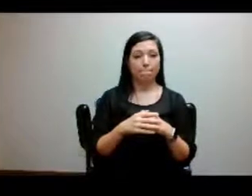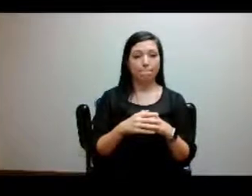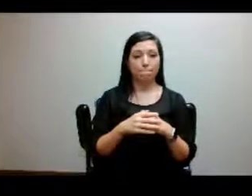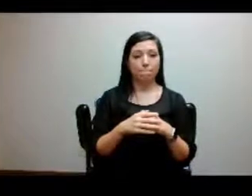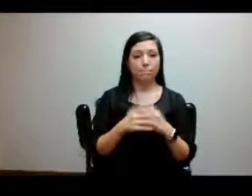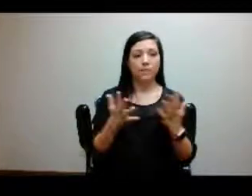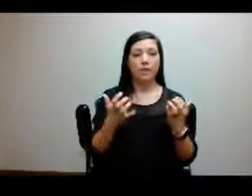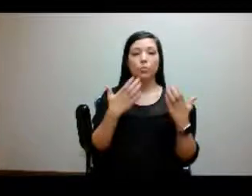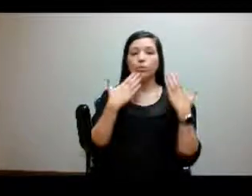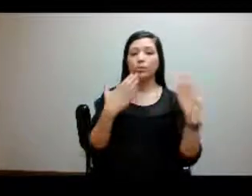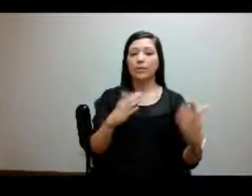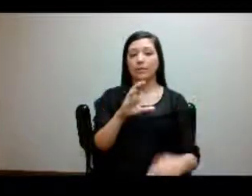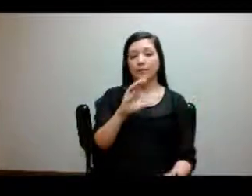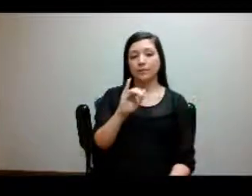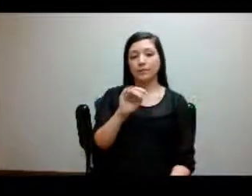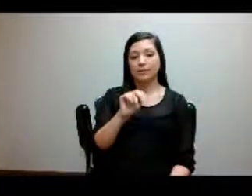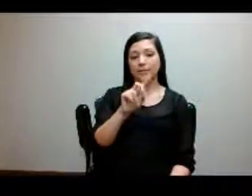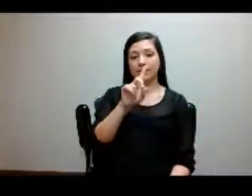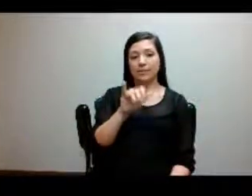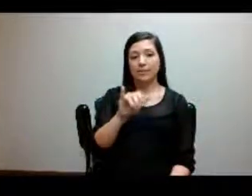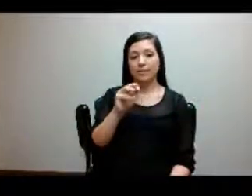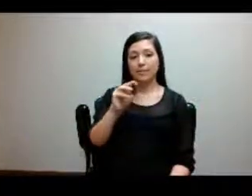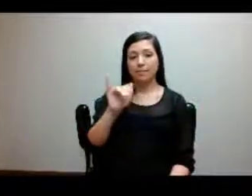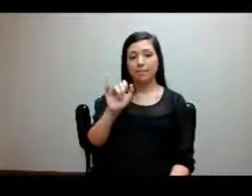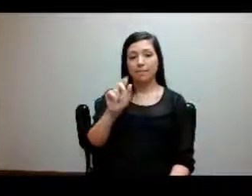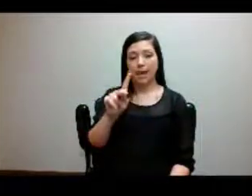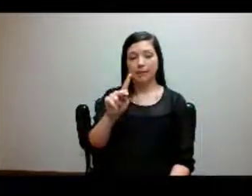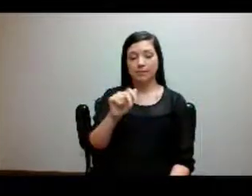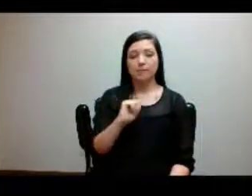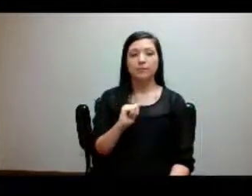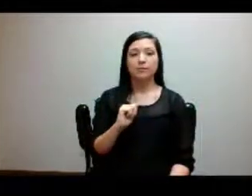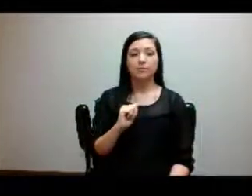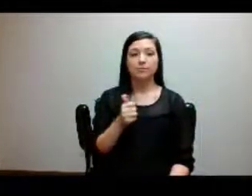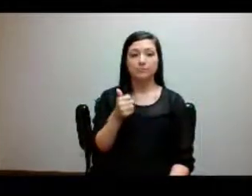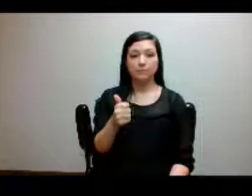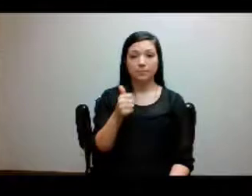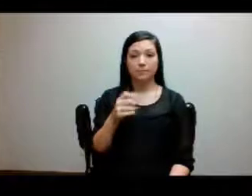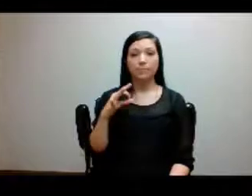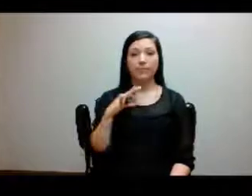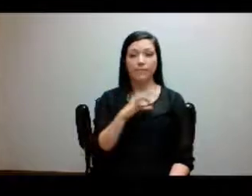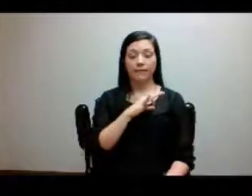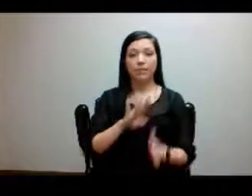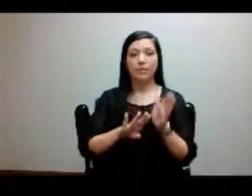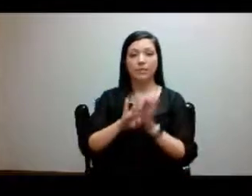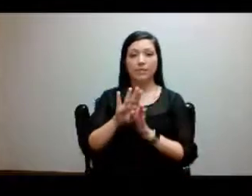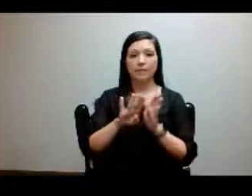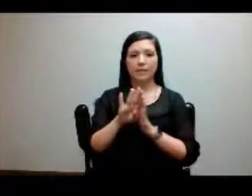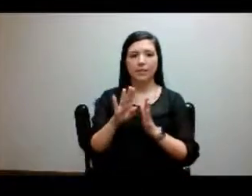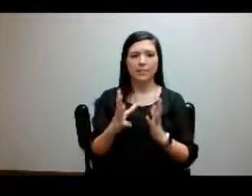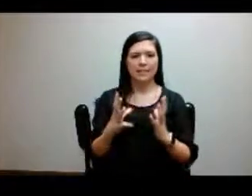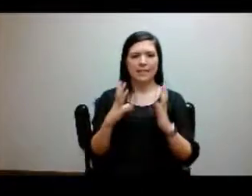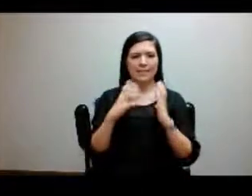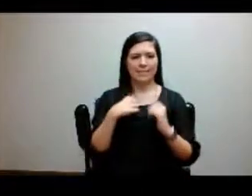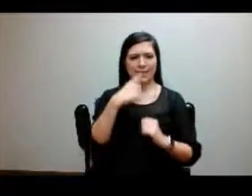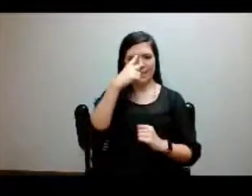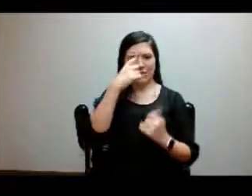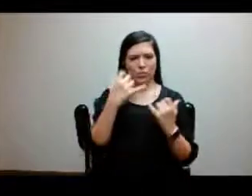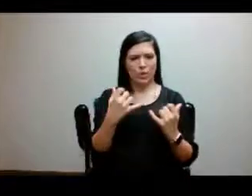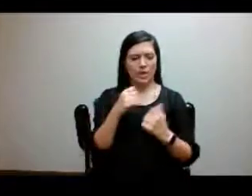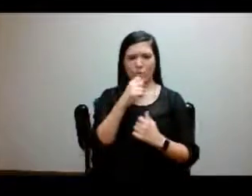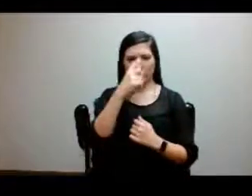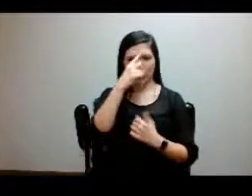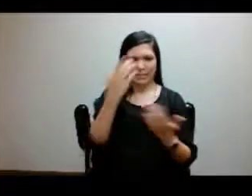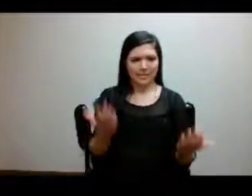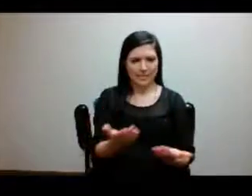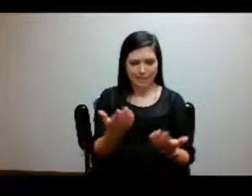Want to thank Cindy Mask, who is on a faculty development leave, I think, presently, so I'm not sure if she'll be with us. Cindy